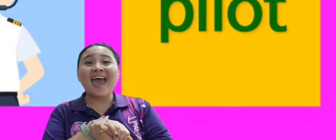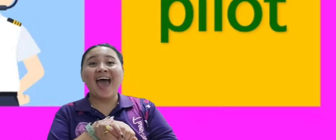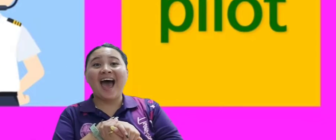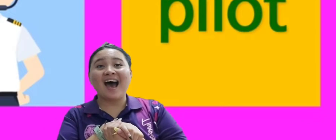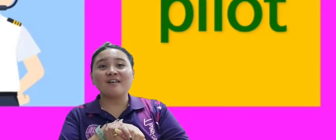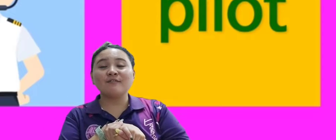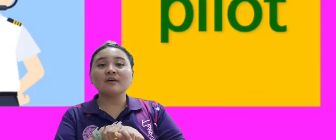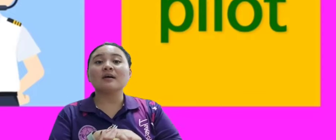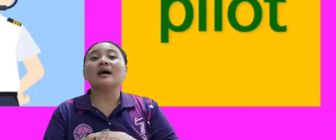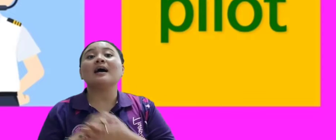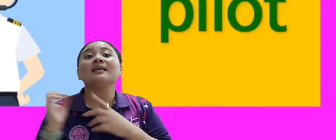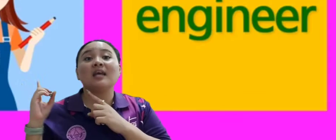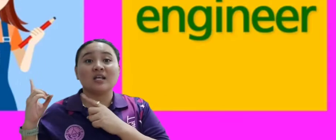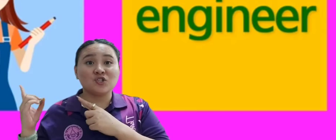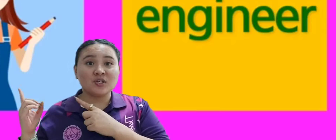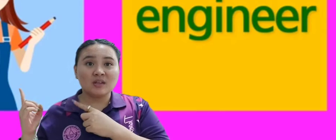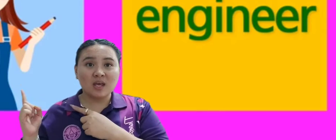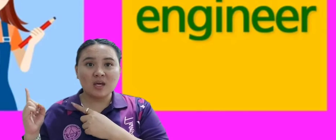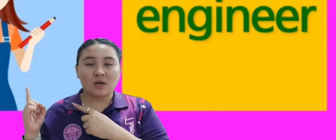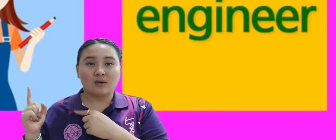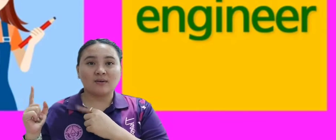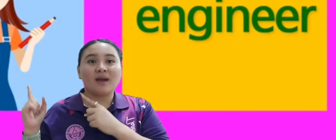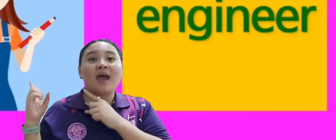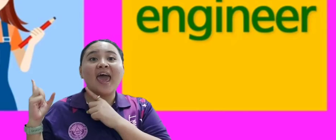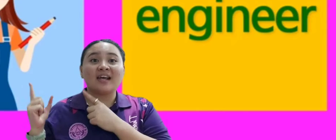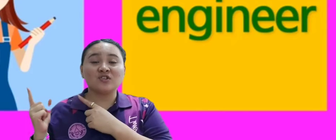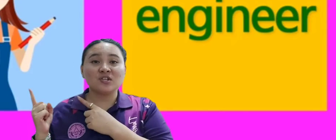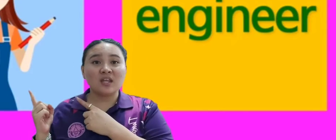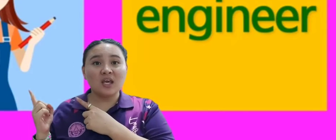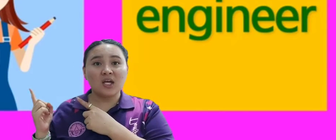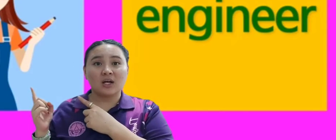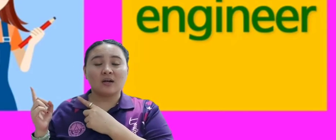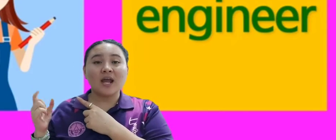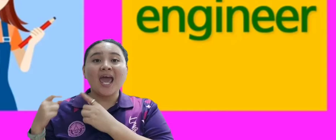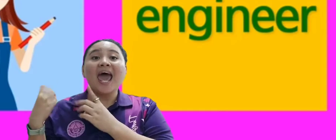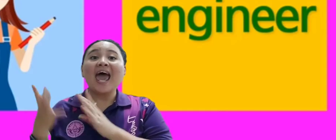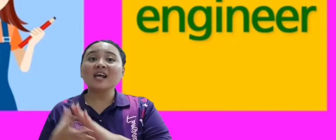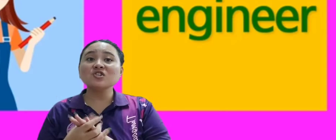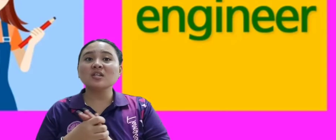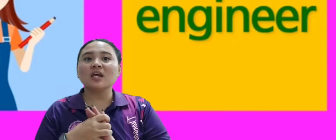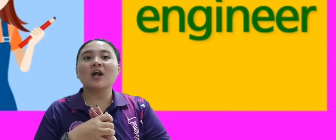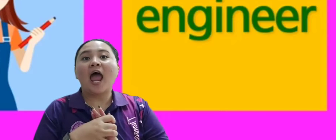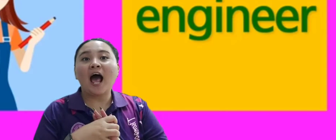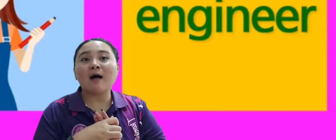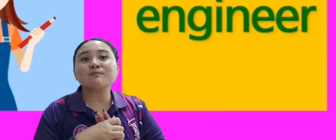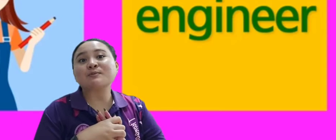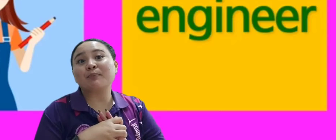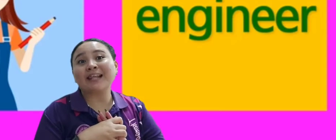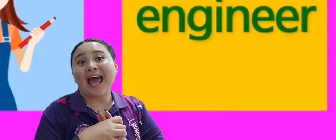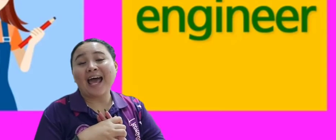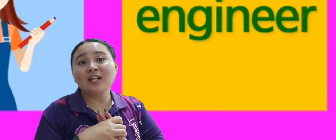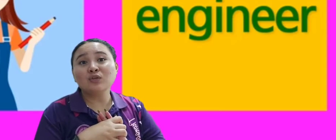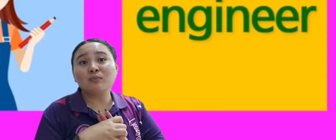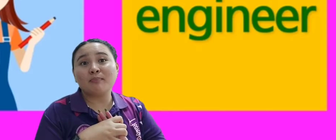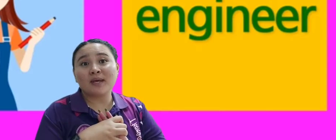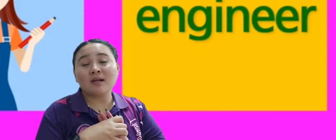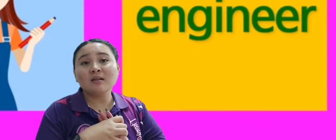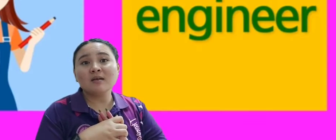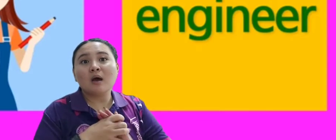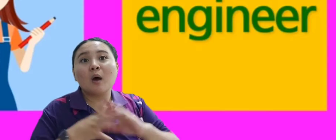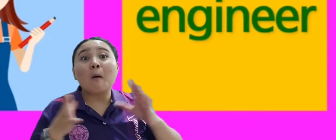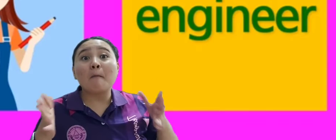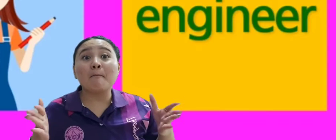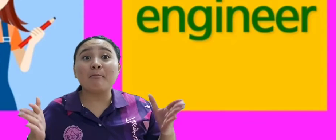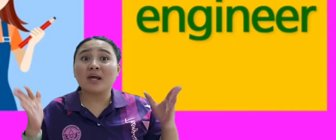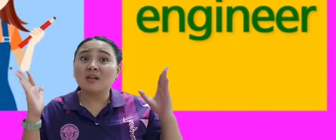We have an engineer. Engineer. Engineer helps plan to